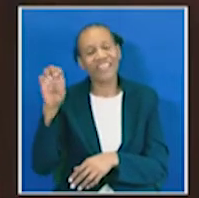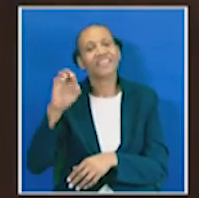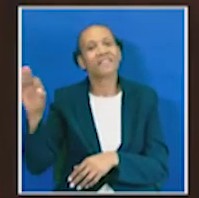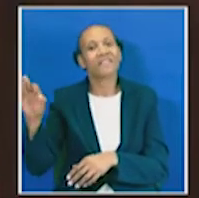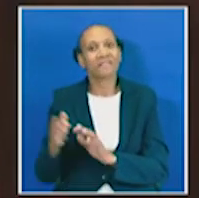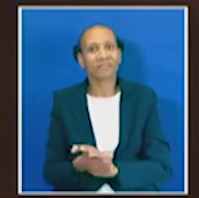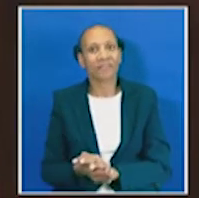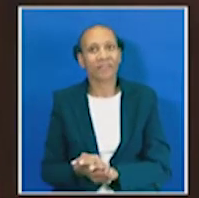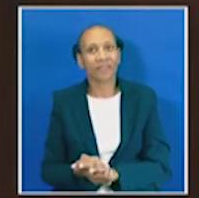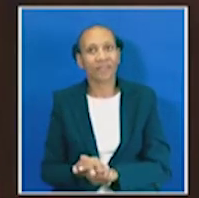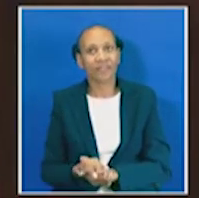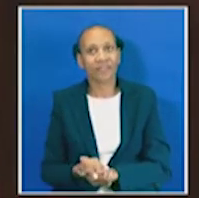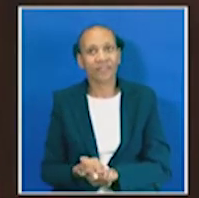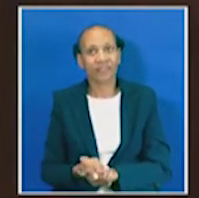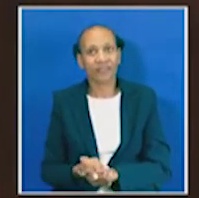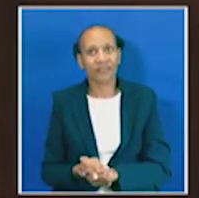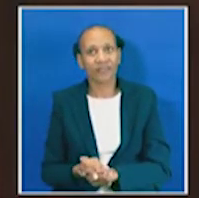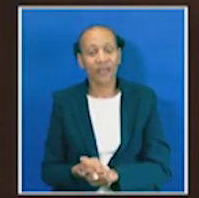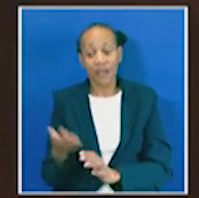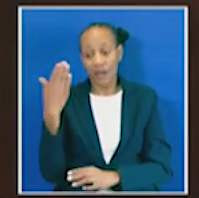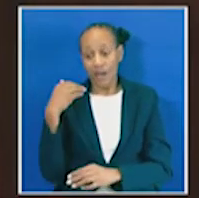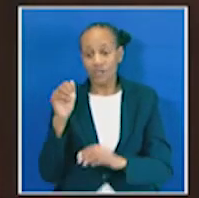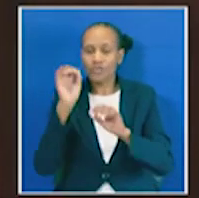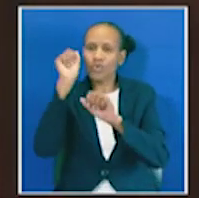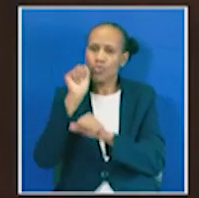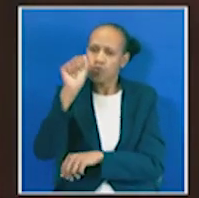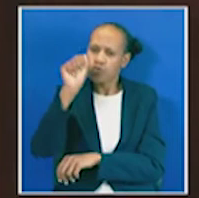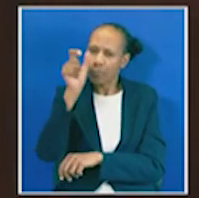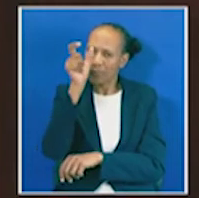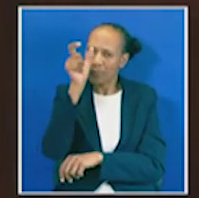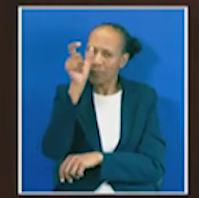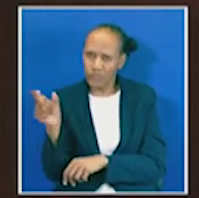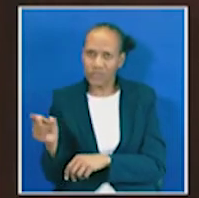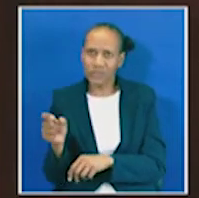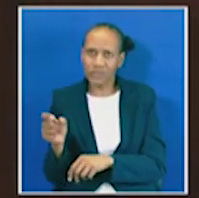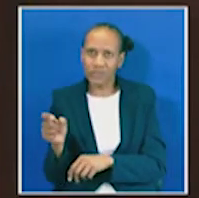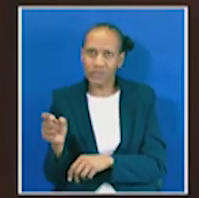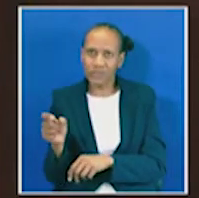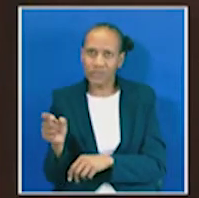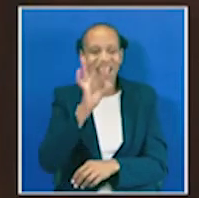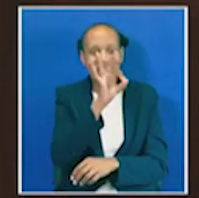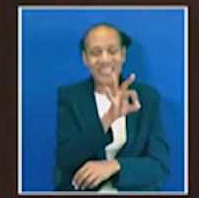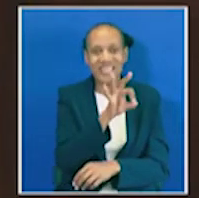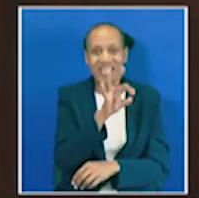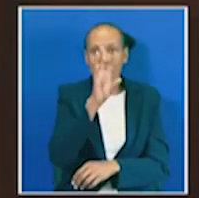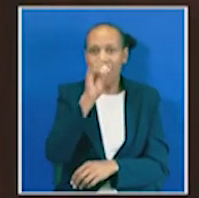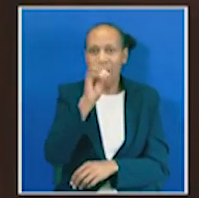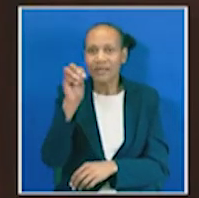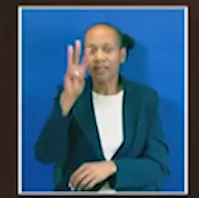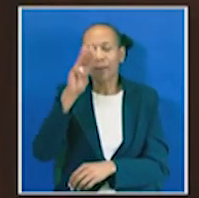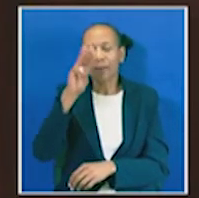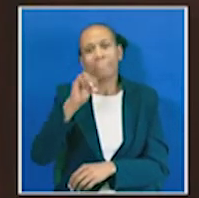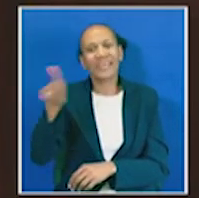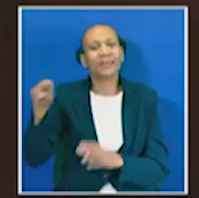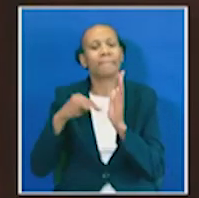During the last round of student protests, as Professor Pizzoli has said, 300 million rand, and